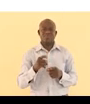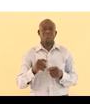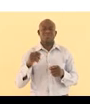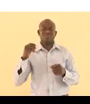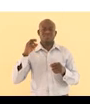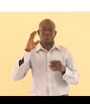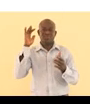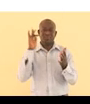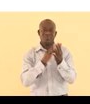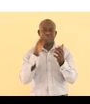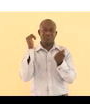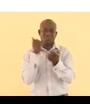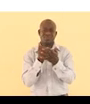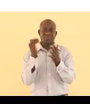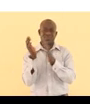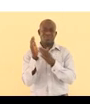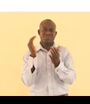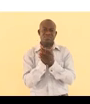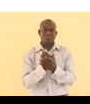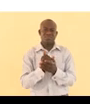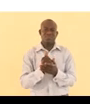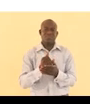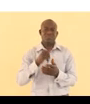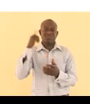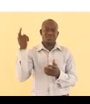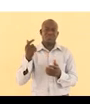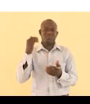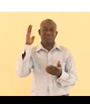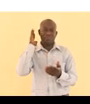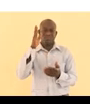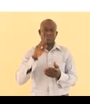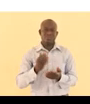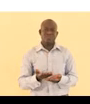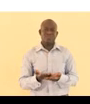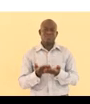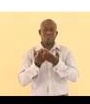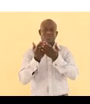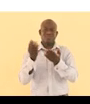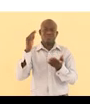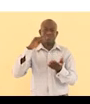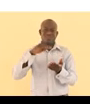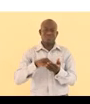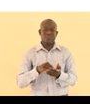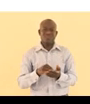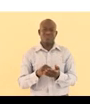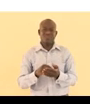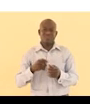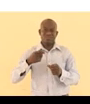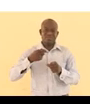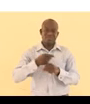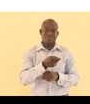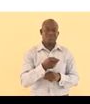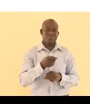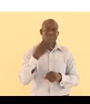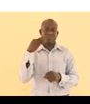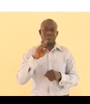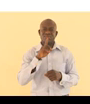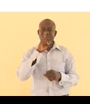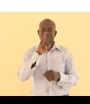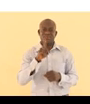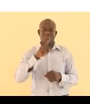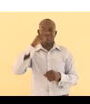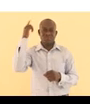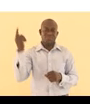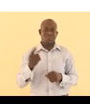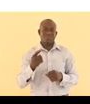truth is crucified, so often shall it rise again. Persecutors of truth always end